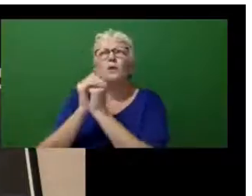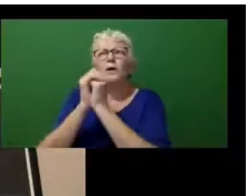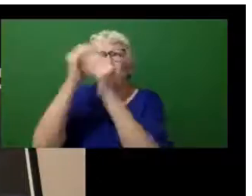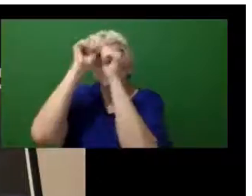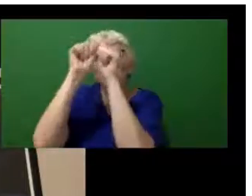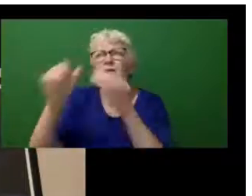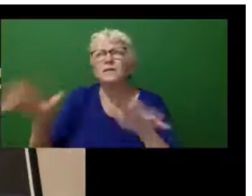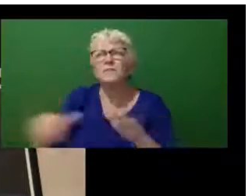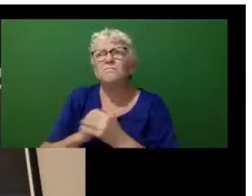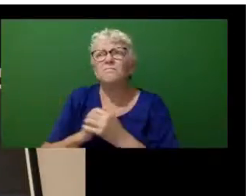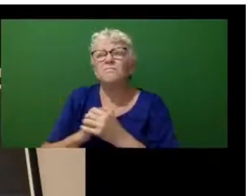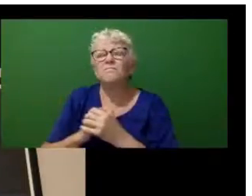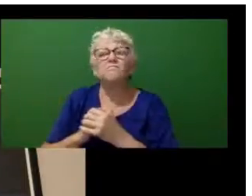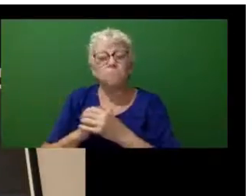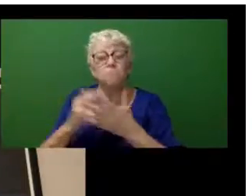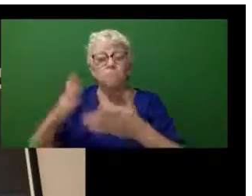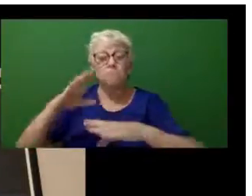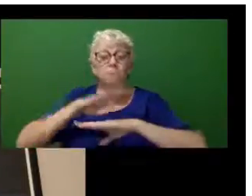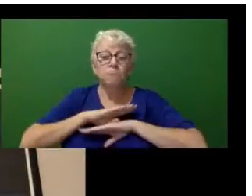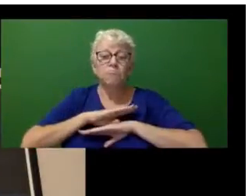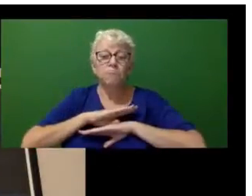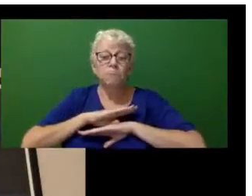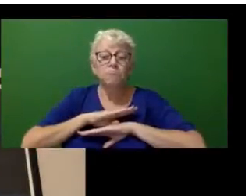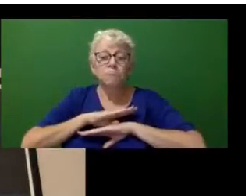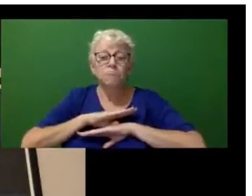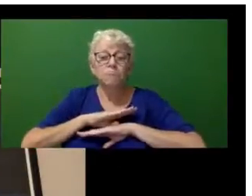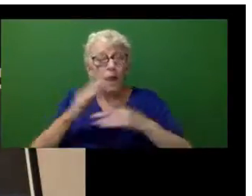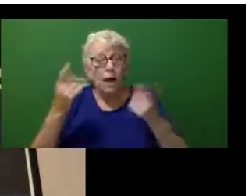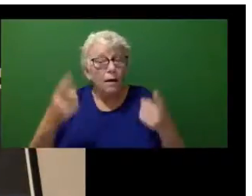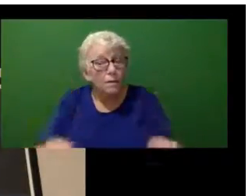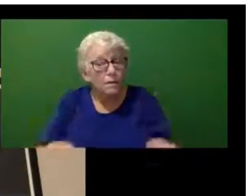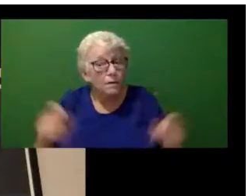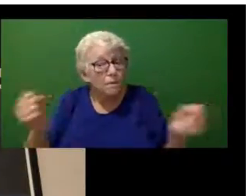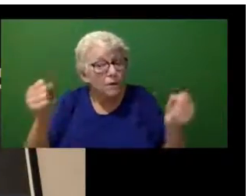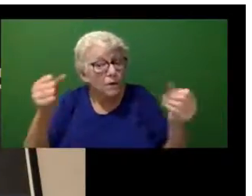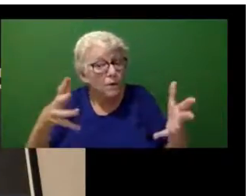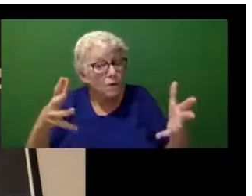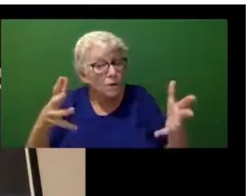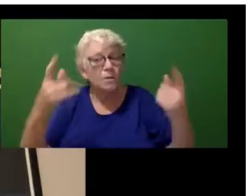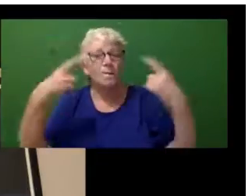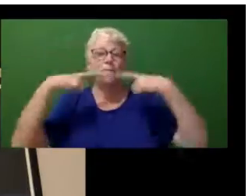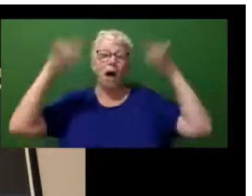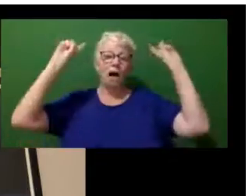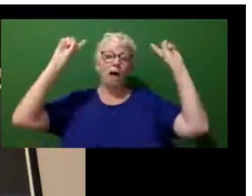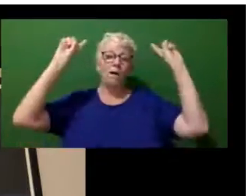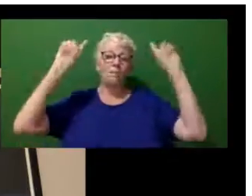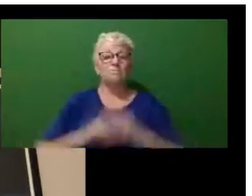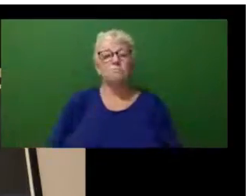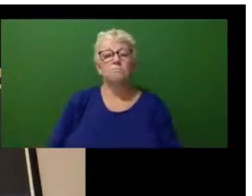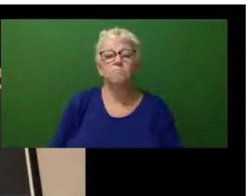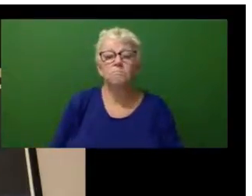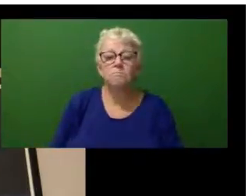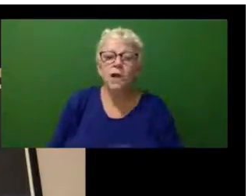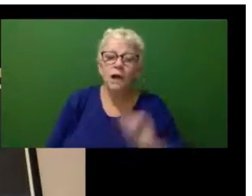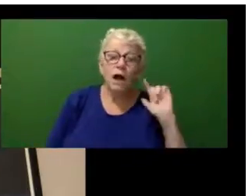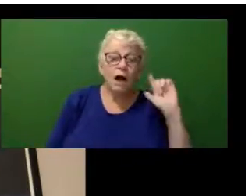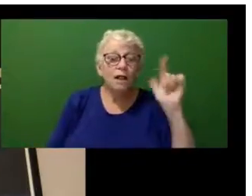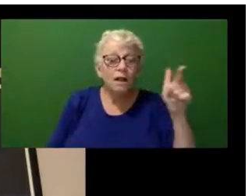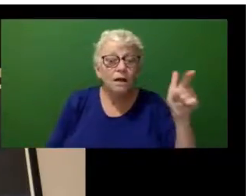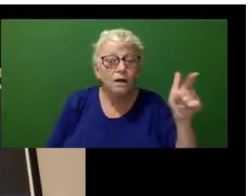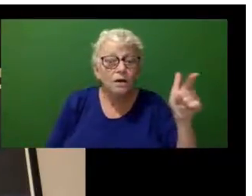special prayer." And that was sufficient. The miracle he sought came to